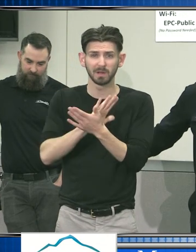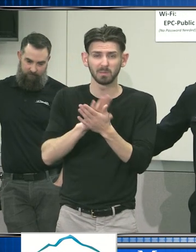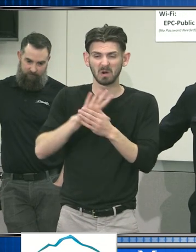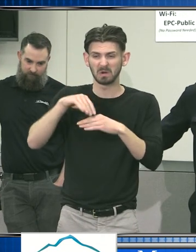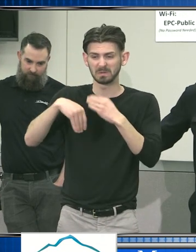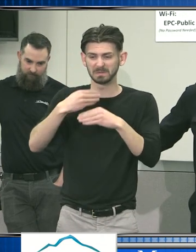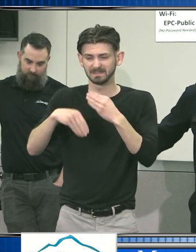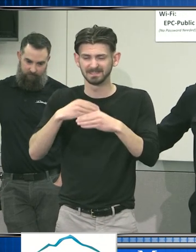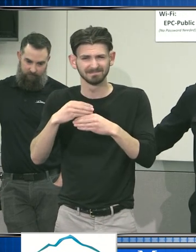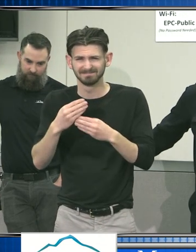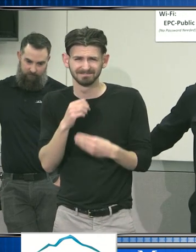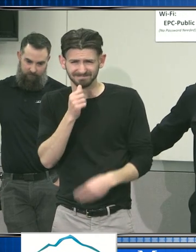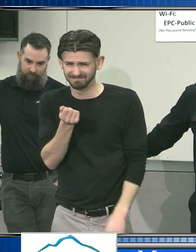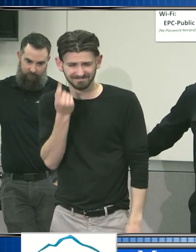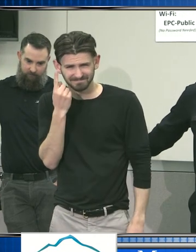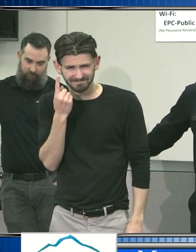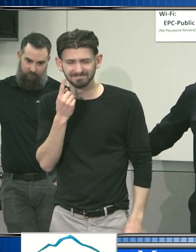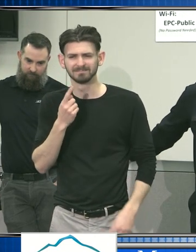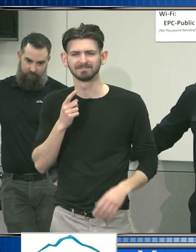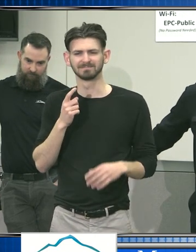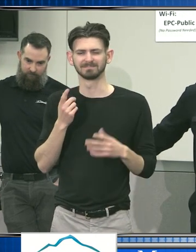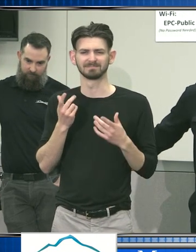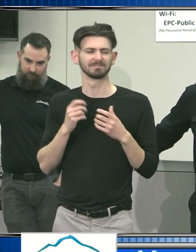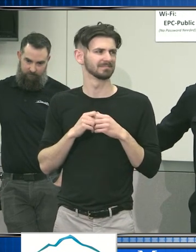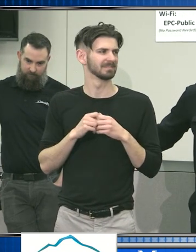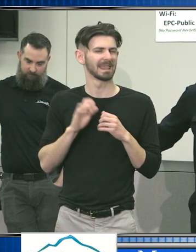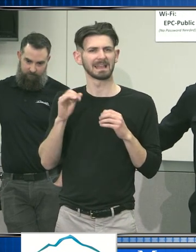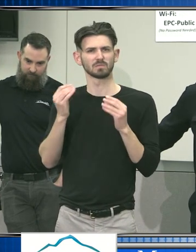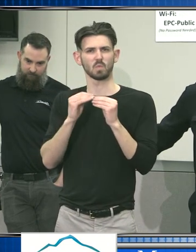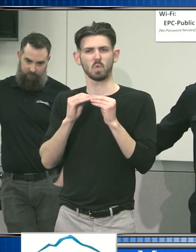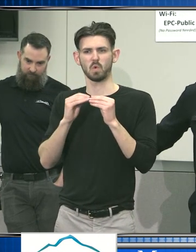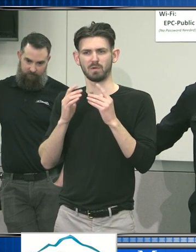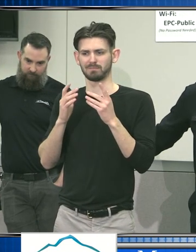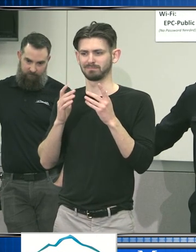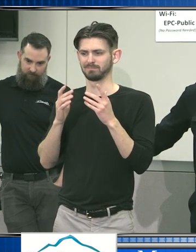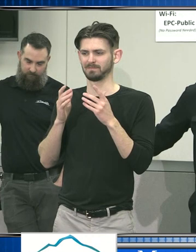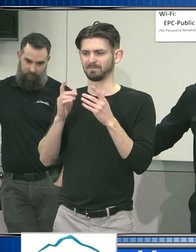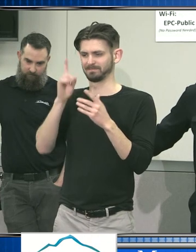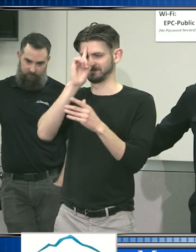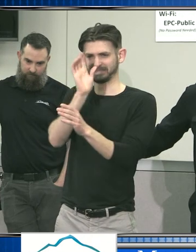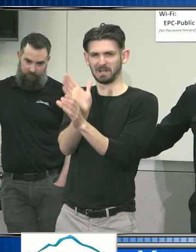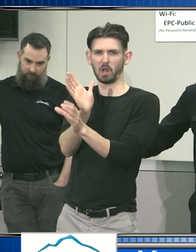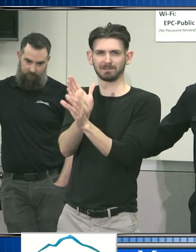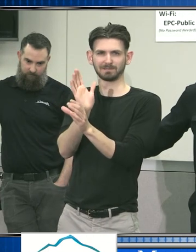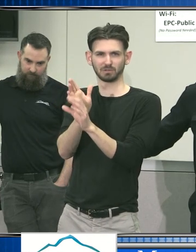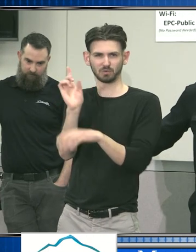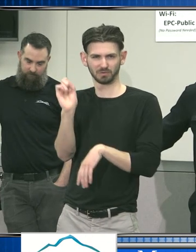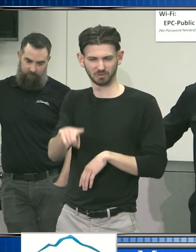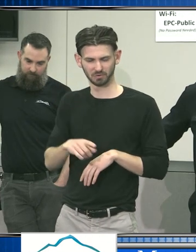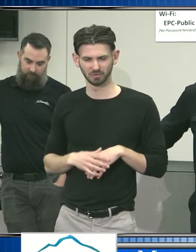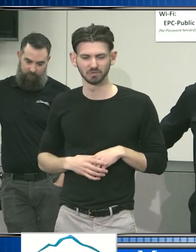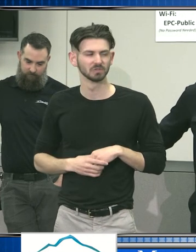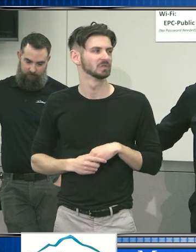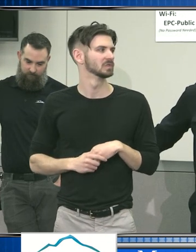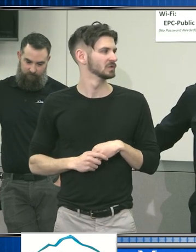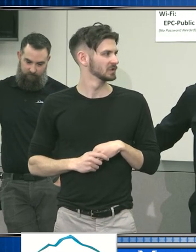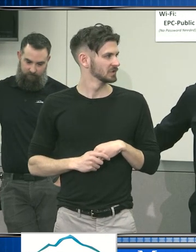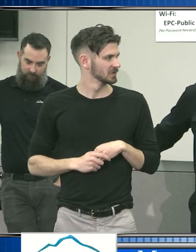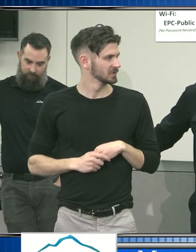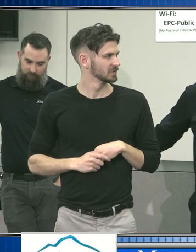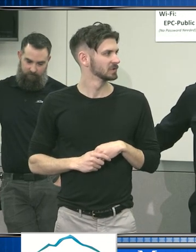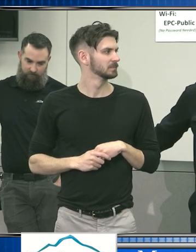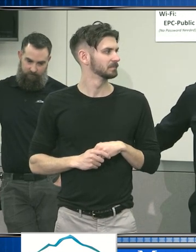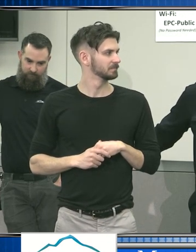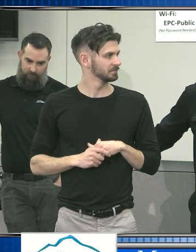crowd psychology whatsoever, but I think it's an opportunity to appeal to our citizens in general. There's no indication that